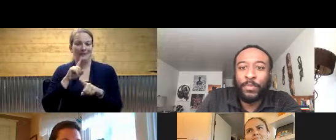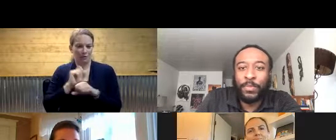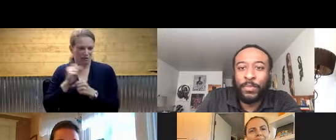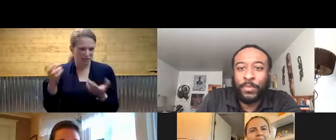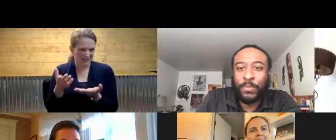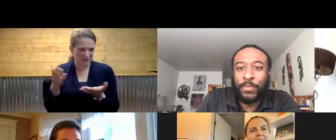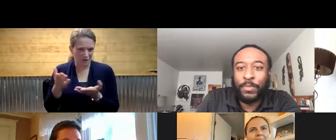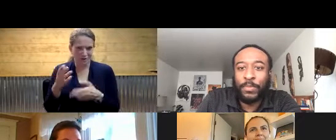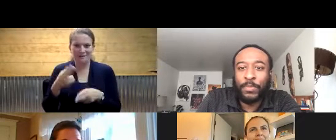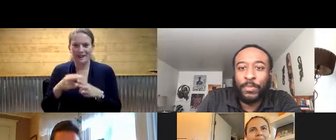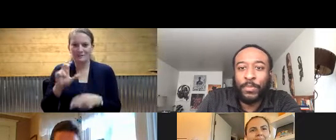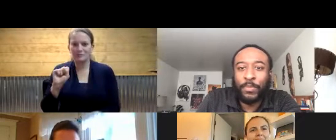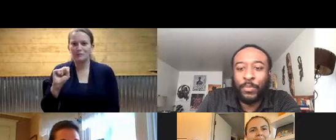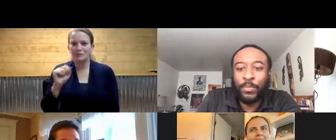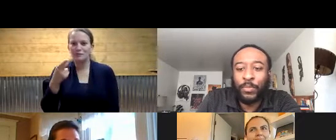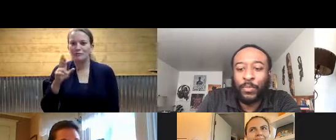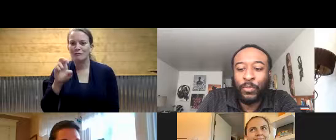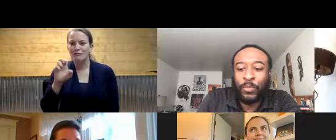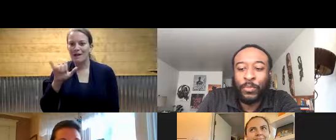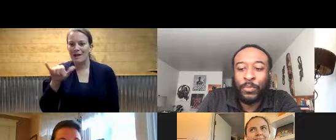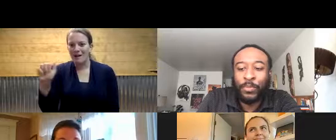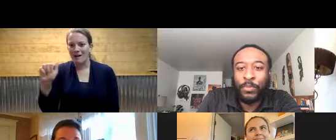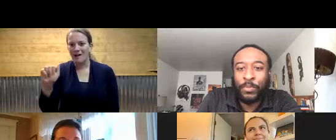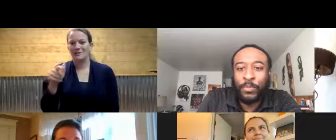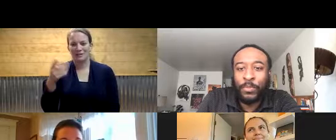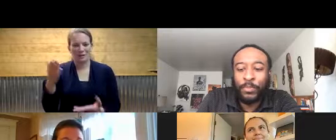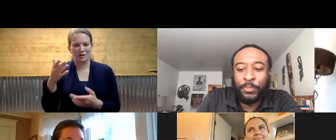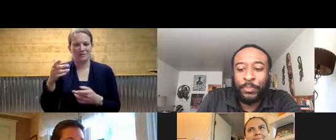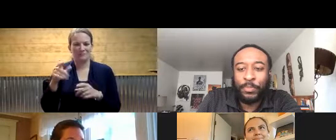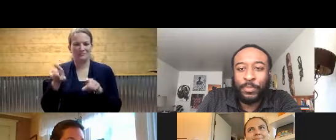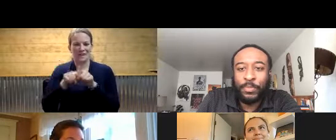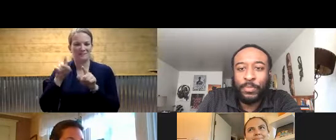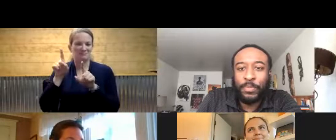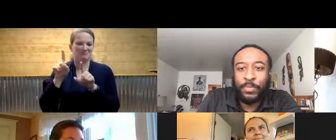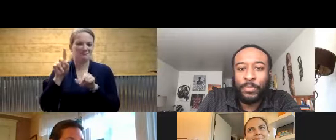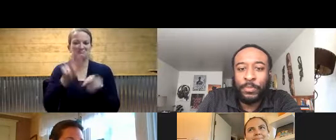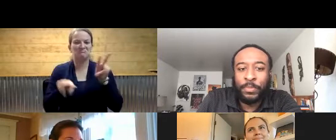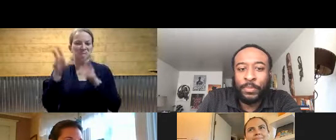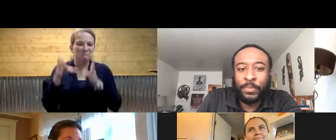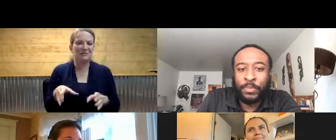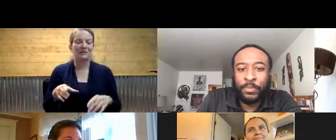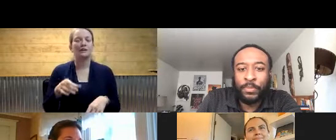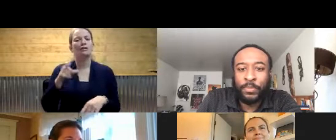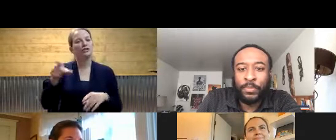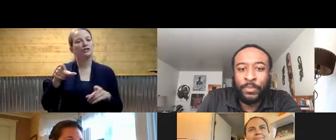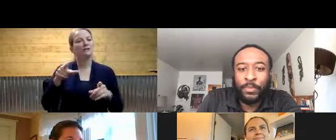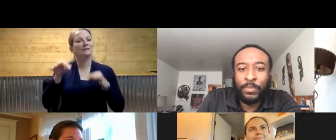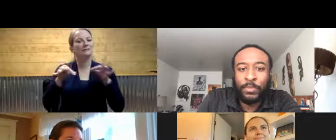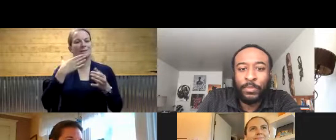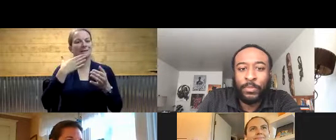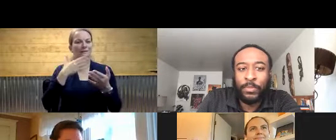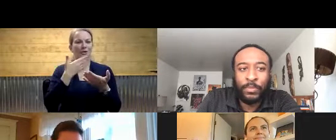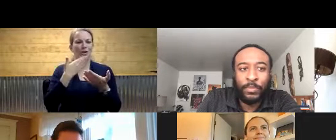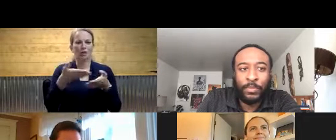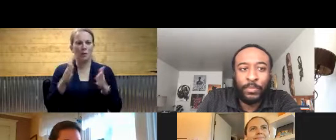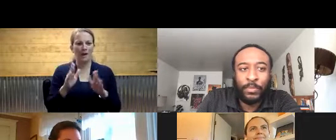Her name's Shreya. She actually put it in a really good way. It's basically she mentioned that it's like a big melting pot and you have